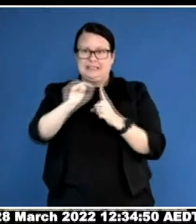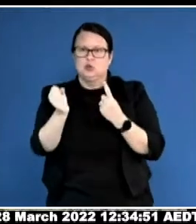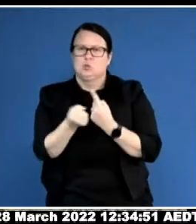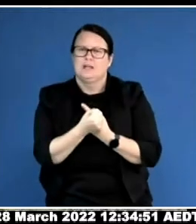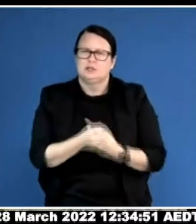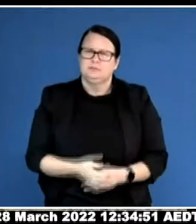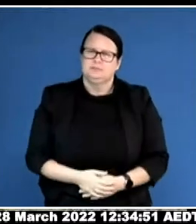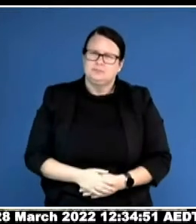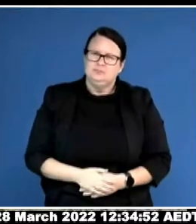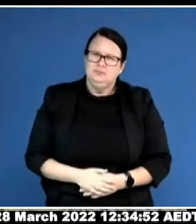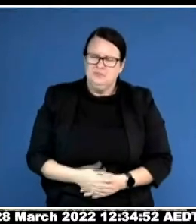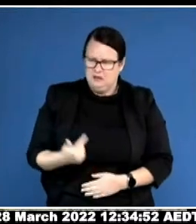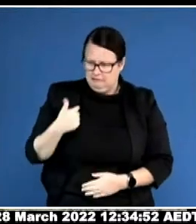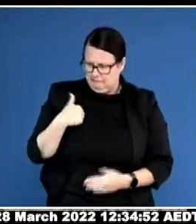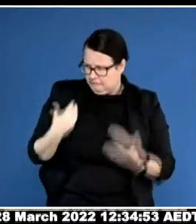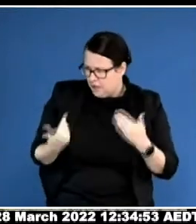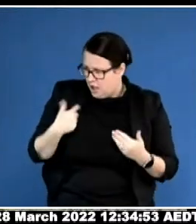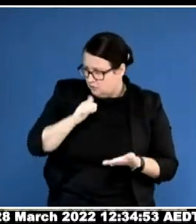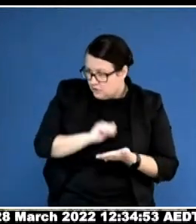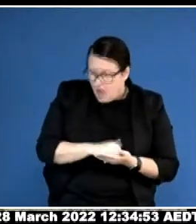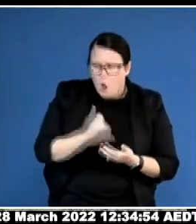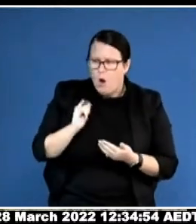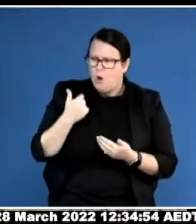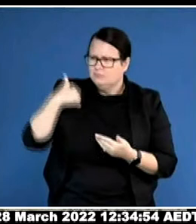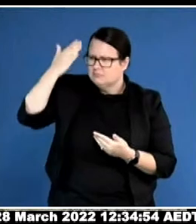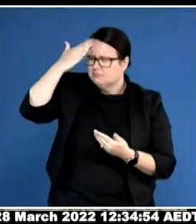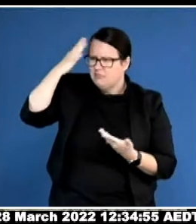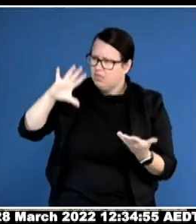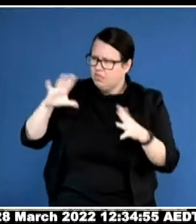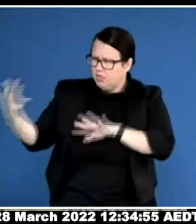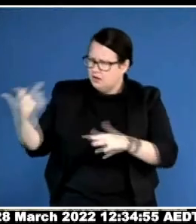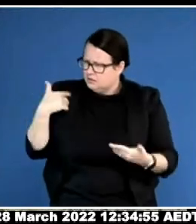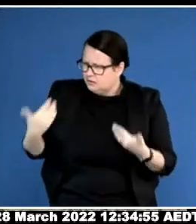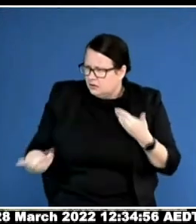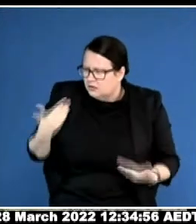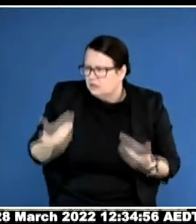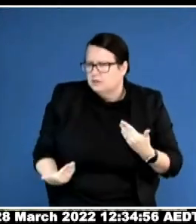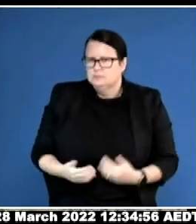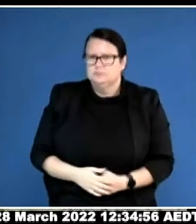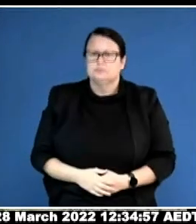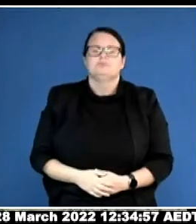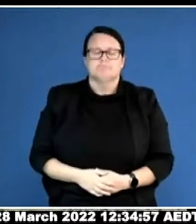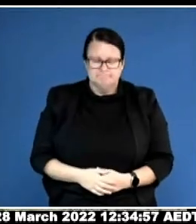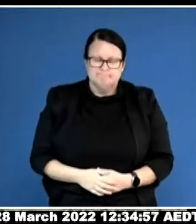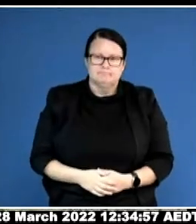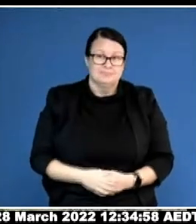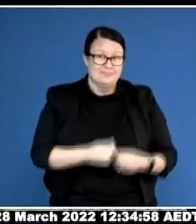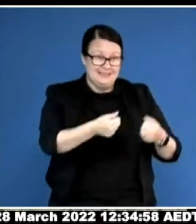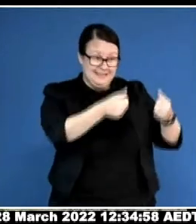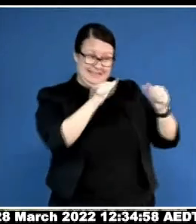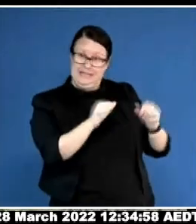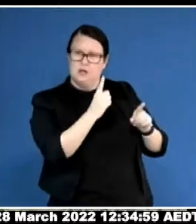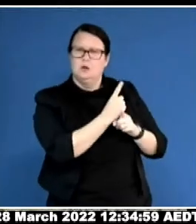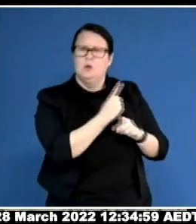seeing this right. Maybe I am deluded in my thinking here. Mm. All right, can I turn to another topic now, which is